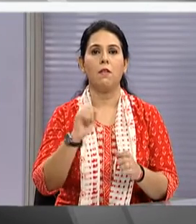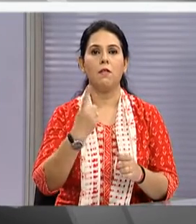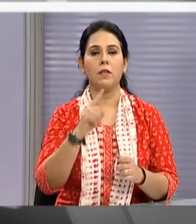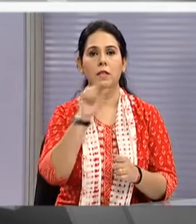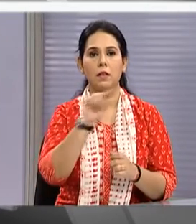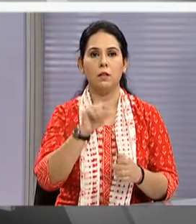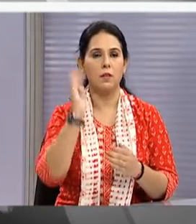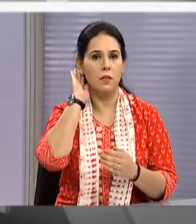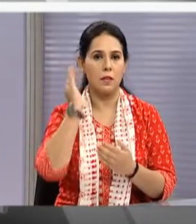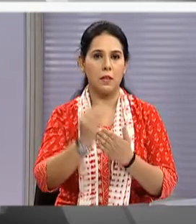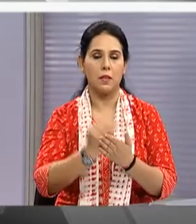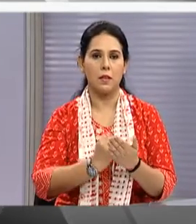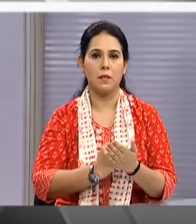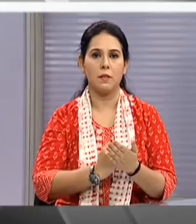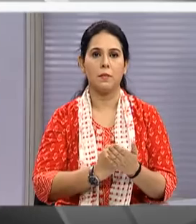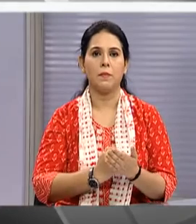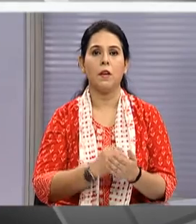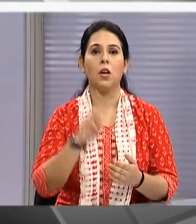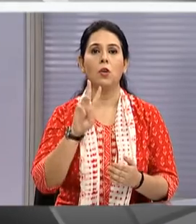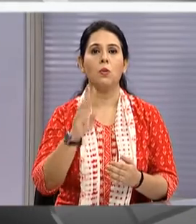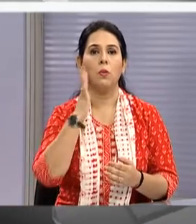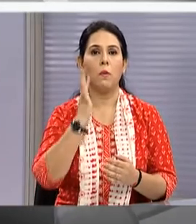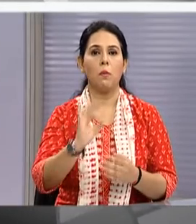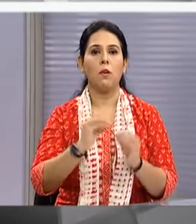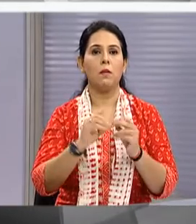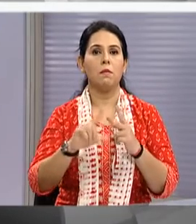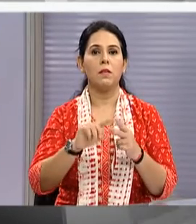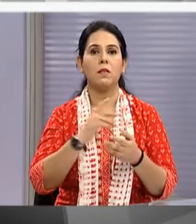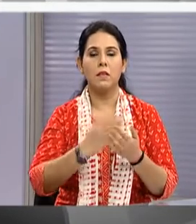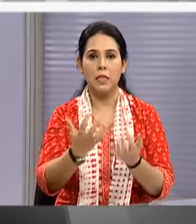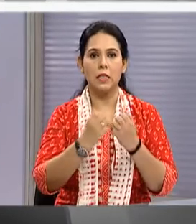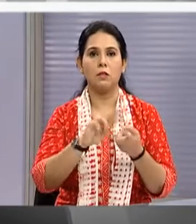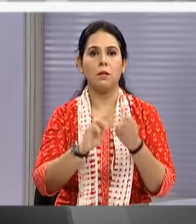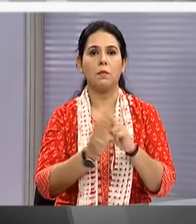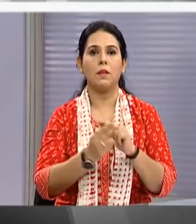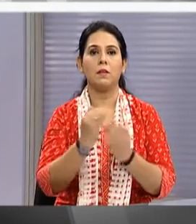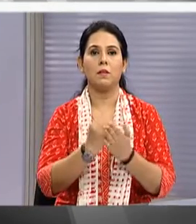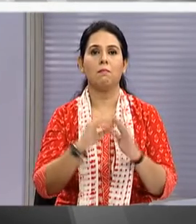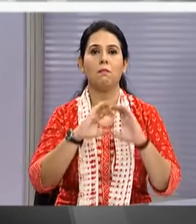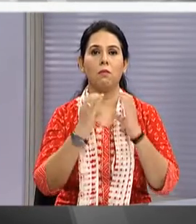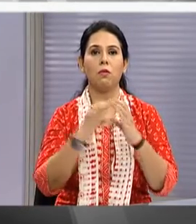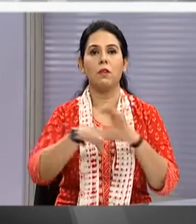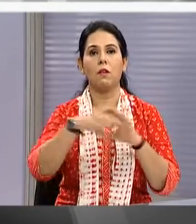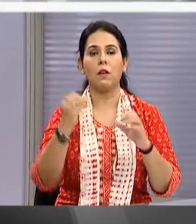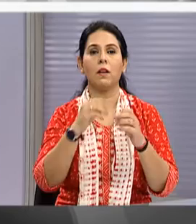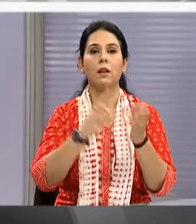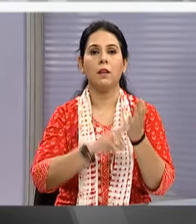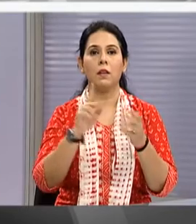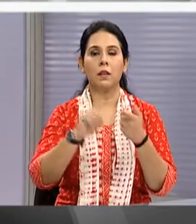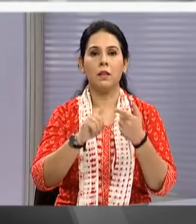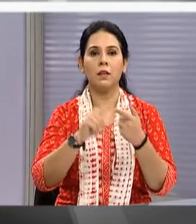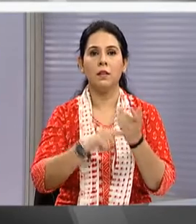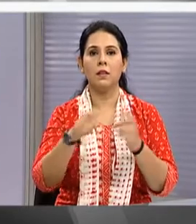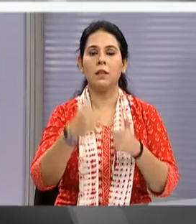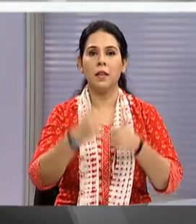with the news in detail. Two important bills that seek to replace ordinances to keep state boards out of the ambit of the National